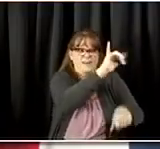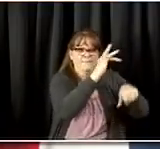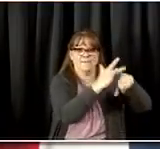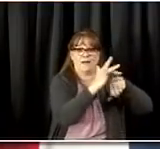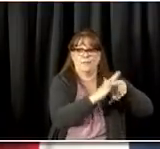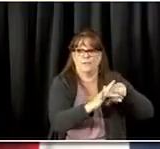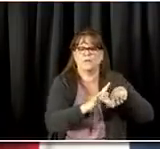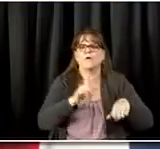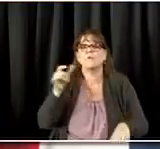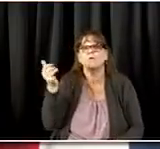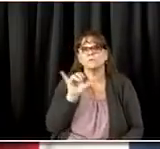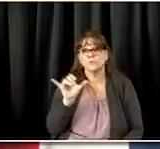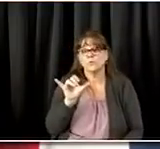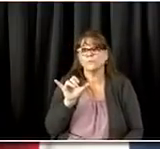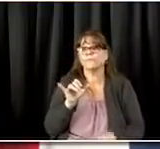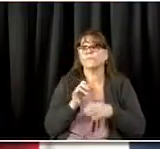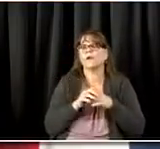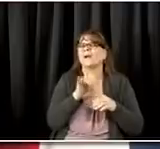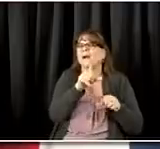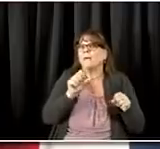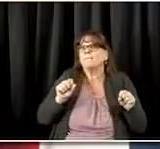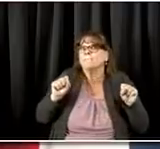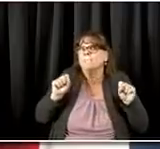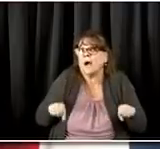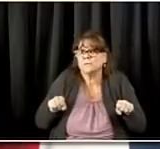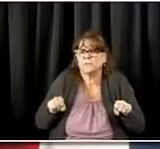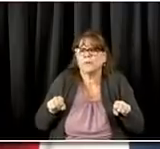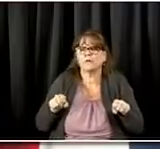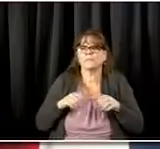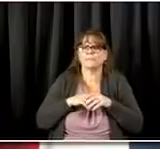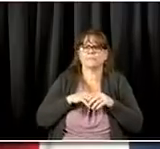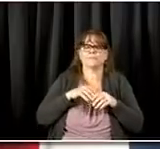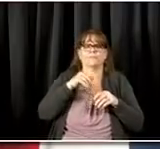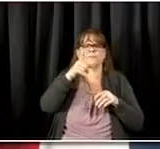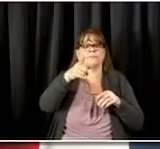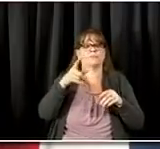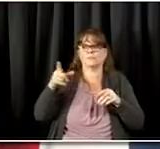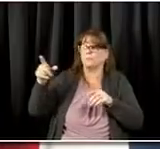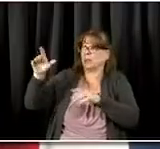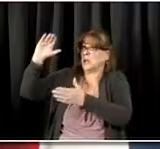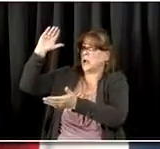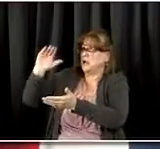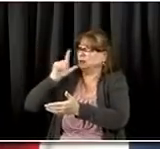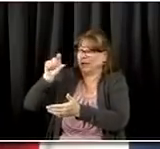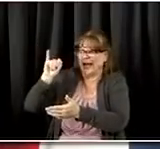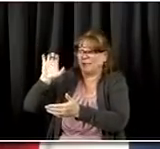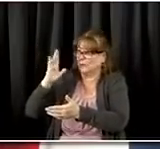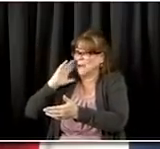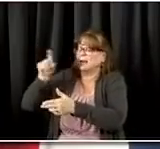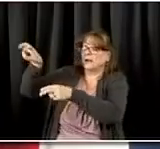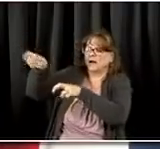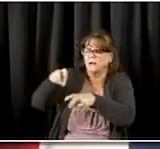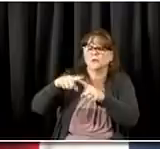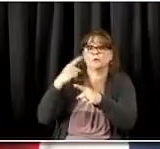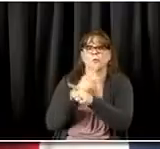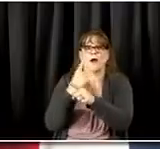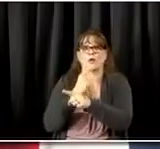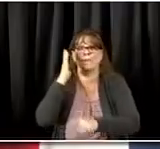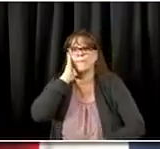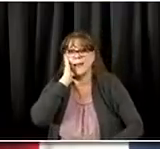of hospital beds, general medical, surgical hospital beds being converted to ICU beds as needed. So that's certainly